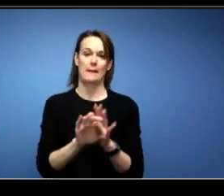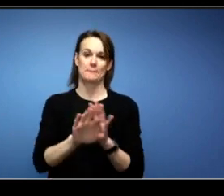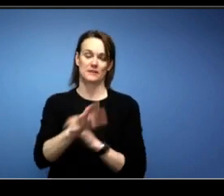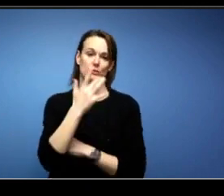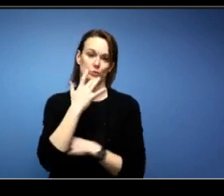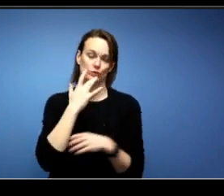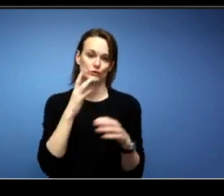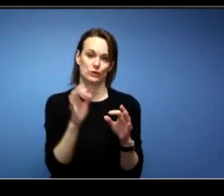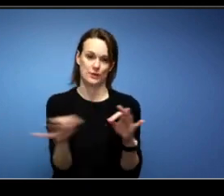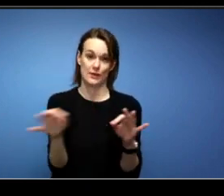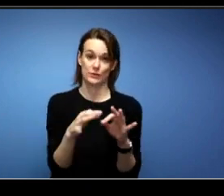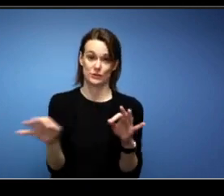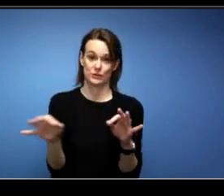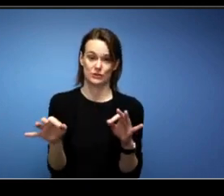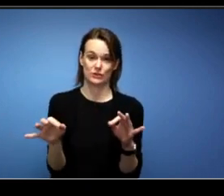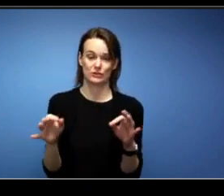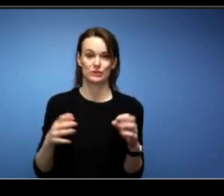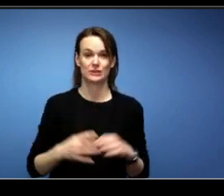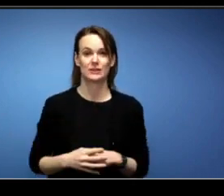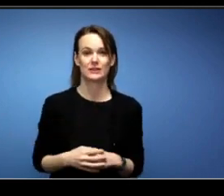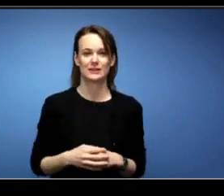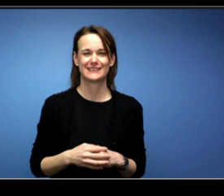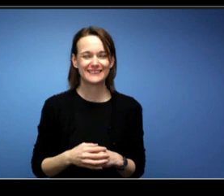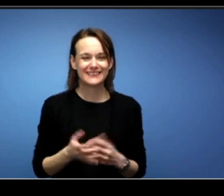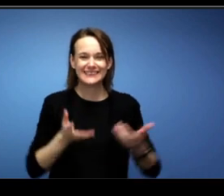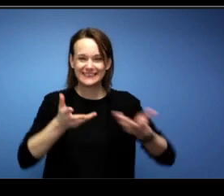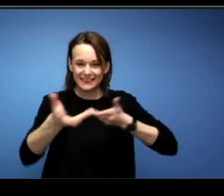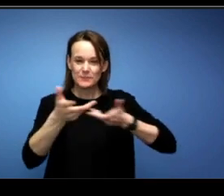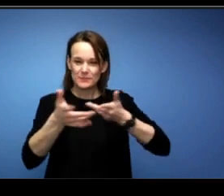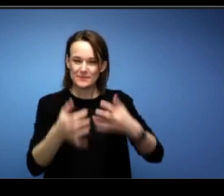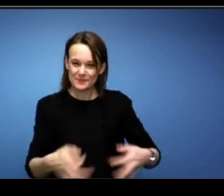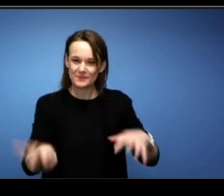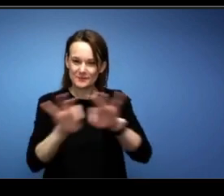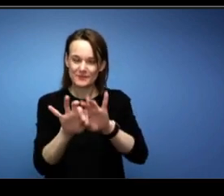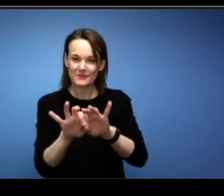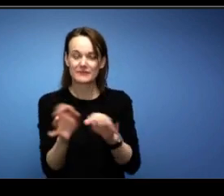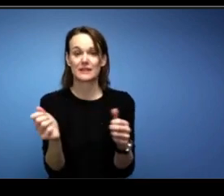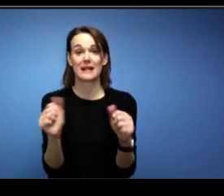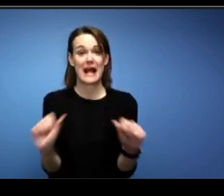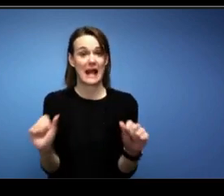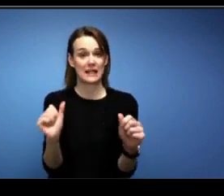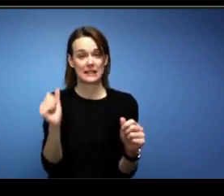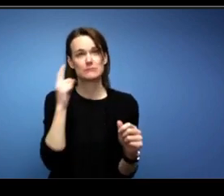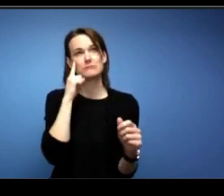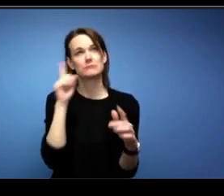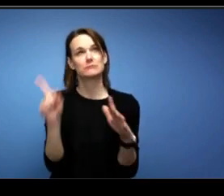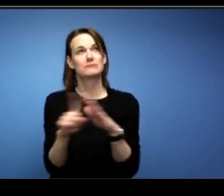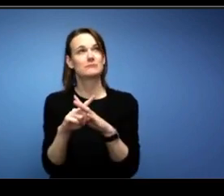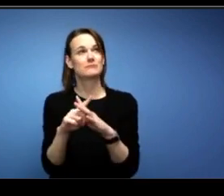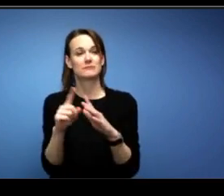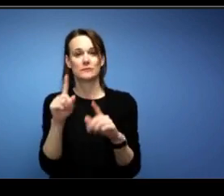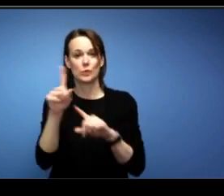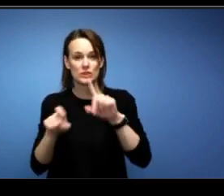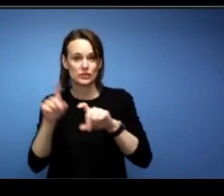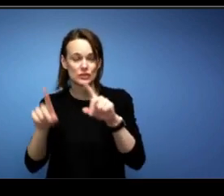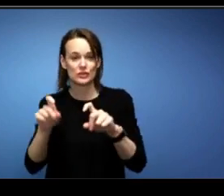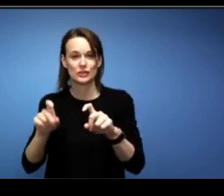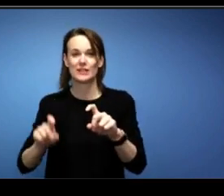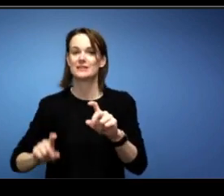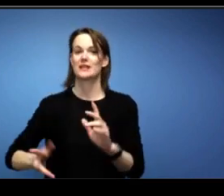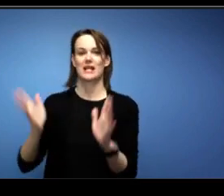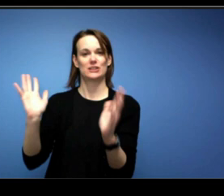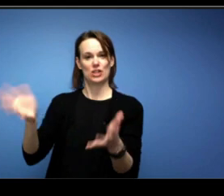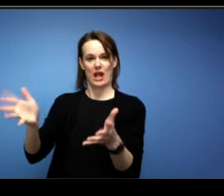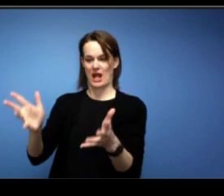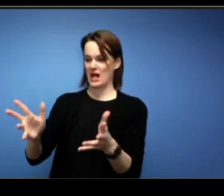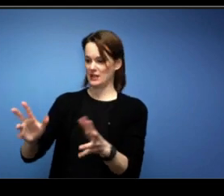choose the language you prefer. We want you to feel engaged, so please share any questions that you may have in the